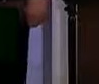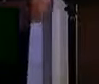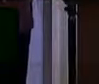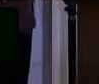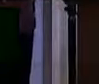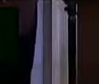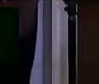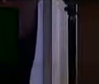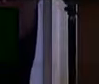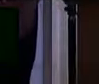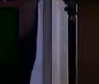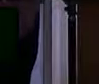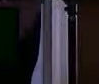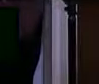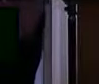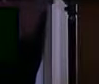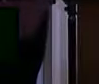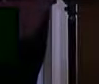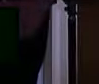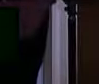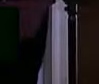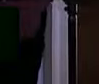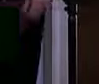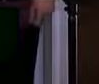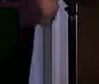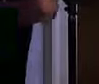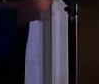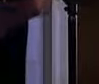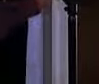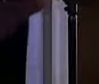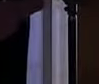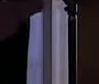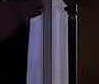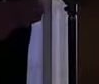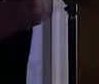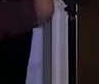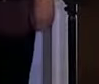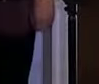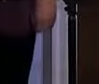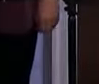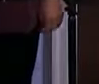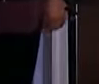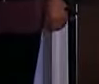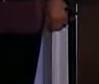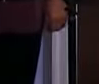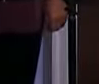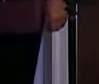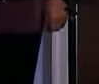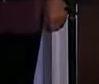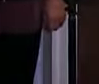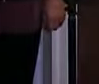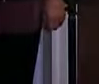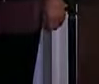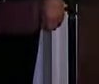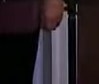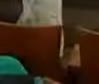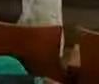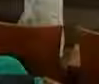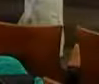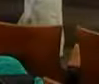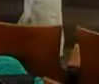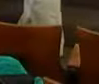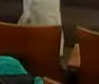everywhere. You know, I think we needed to hear that too. Joseph, darling, you know, you